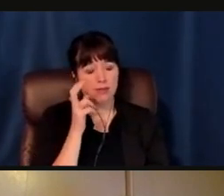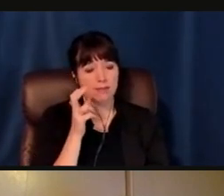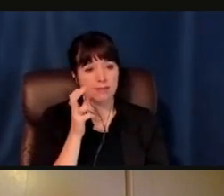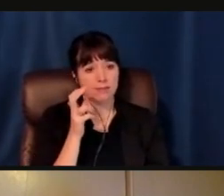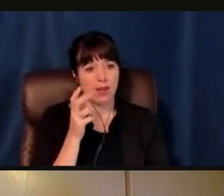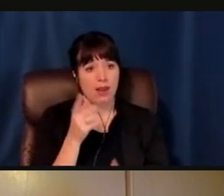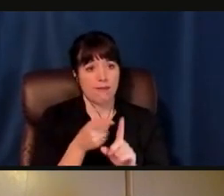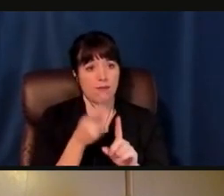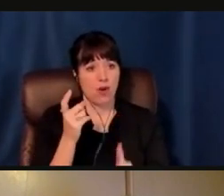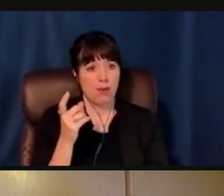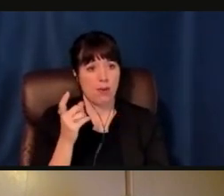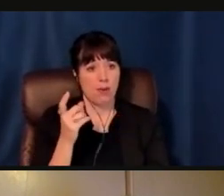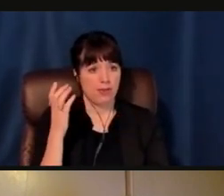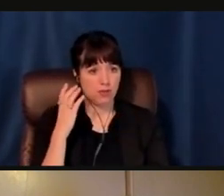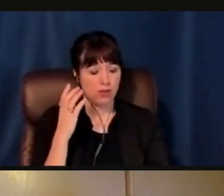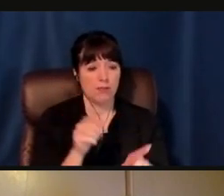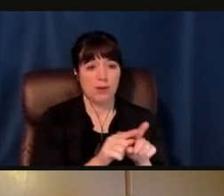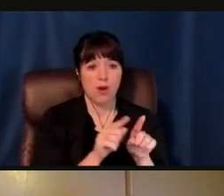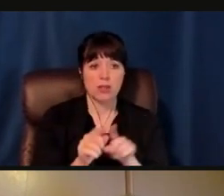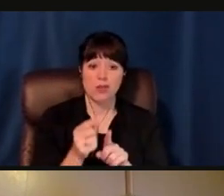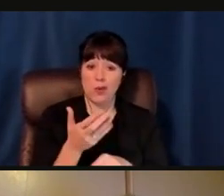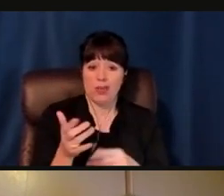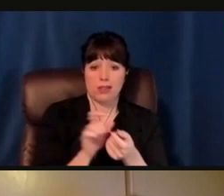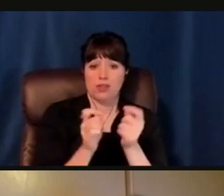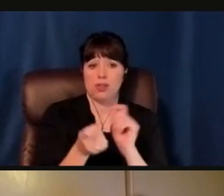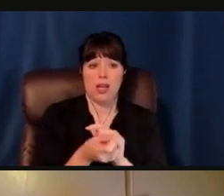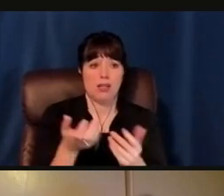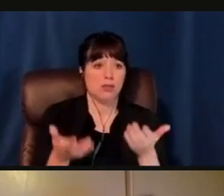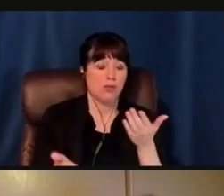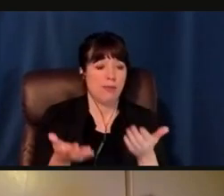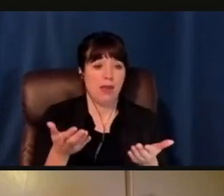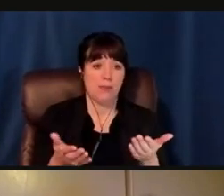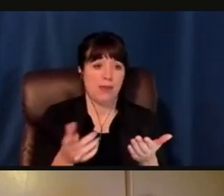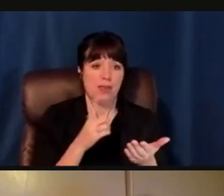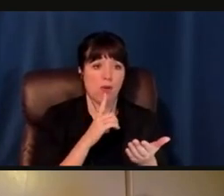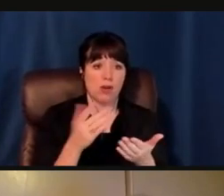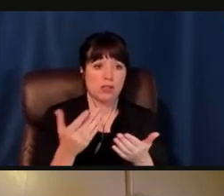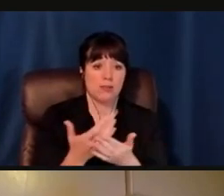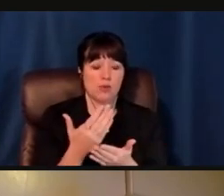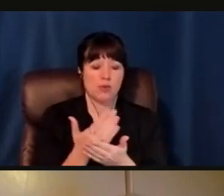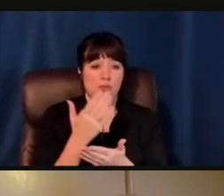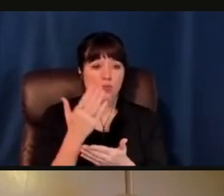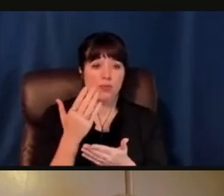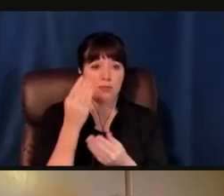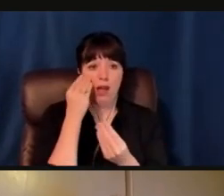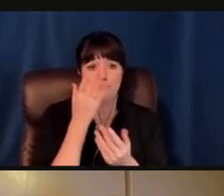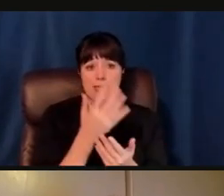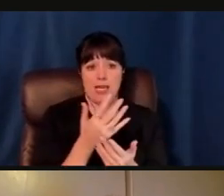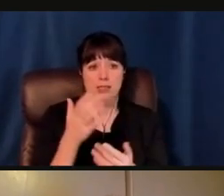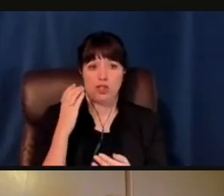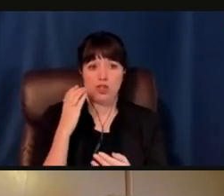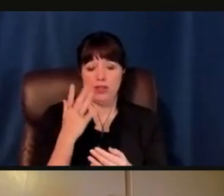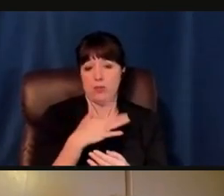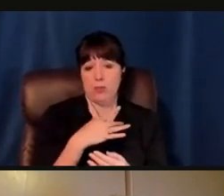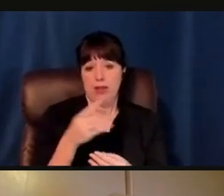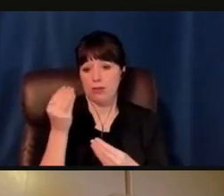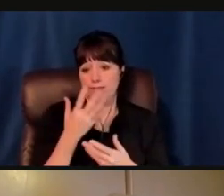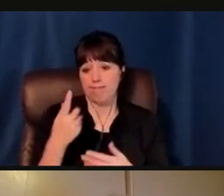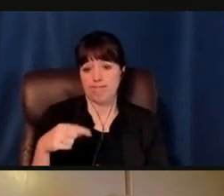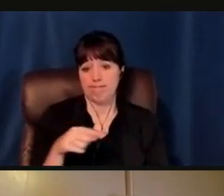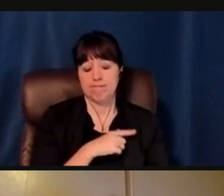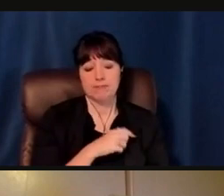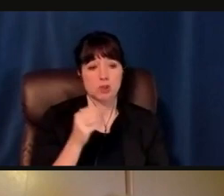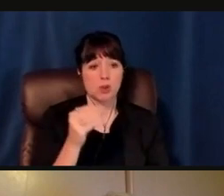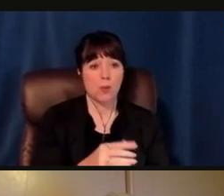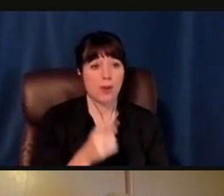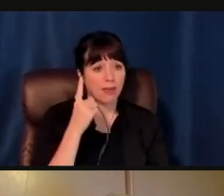hear from the chief. Also, you know, things change, and so maybe there's some new updates that the chief would like to give us. So I think it would be